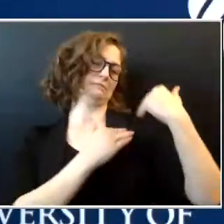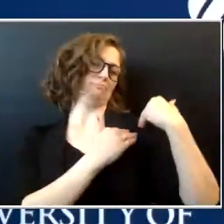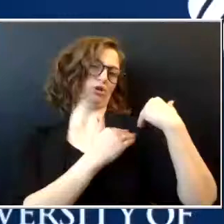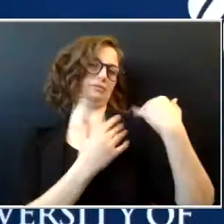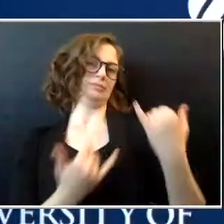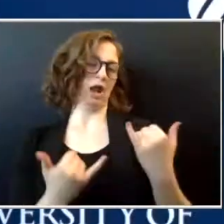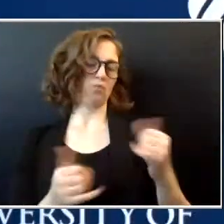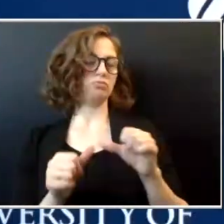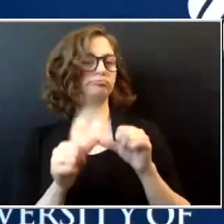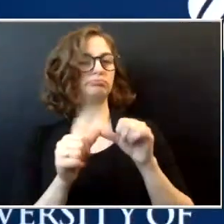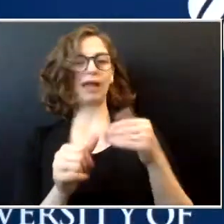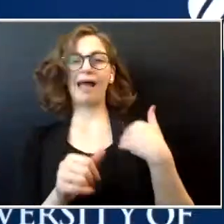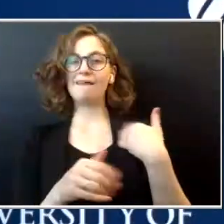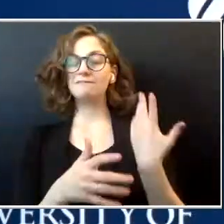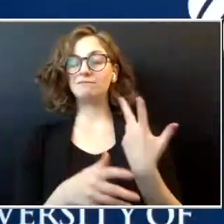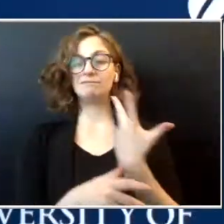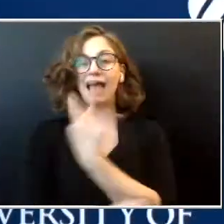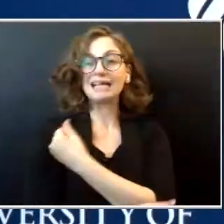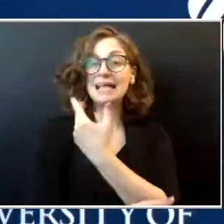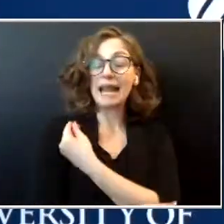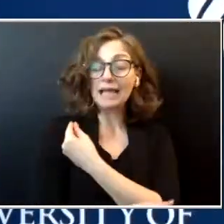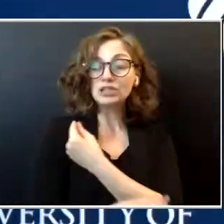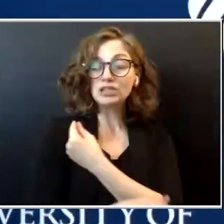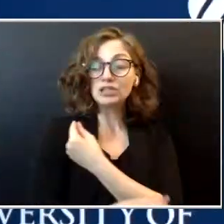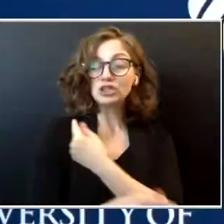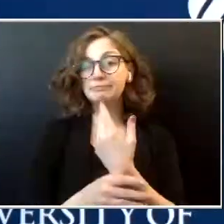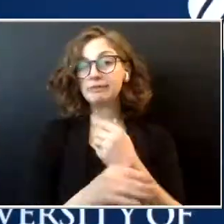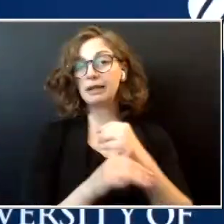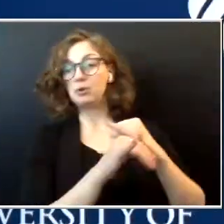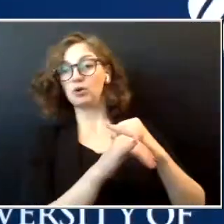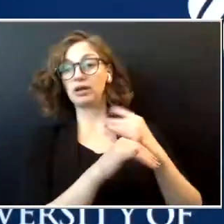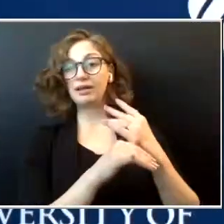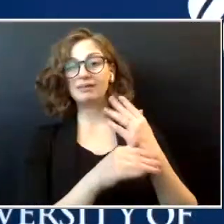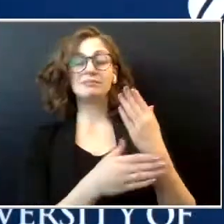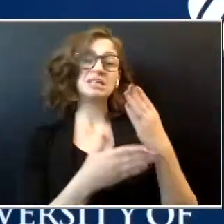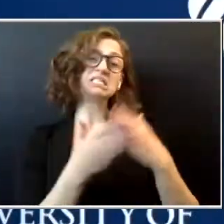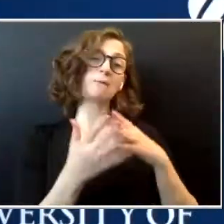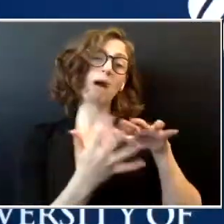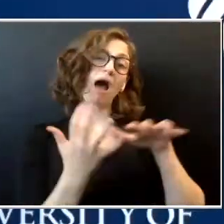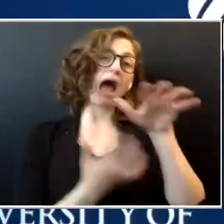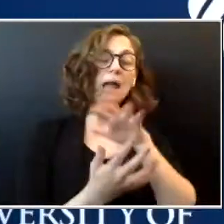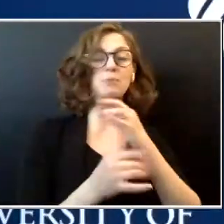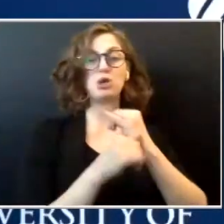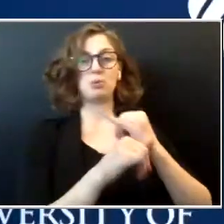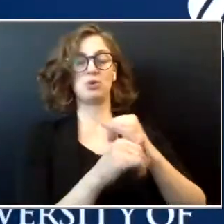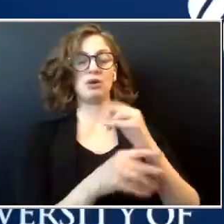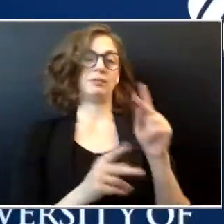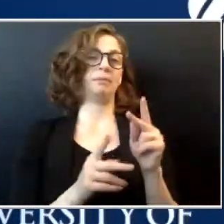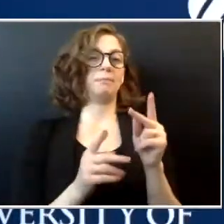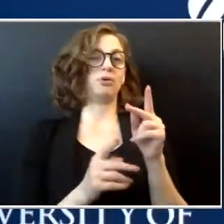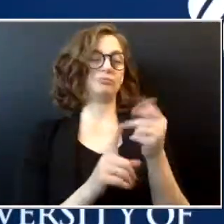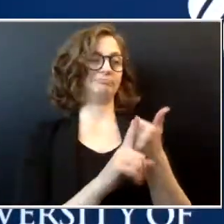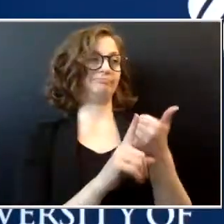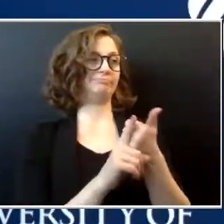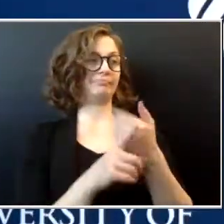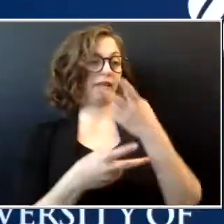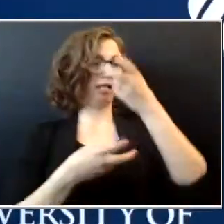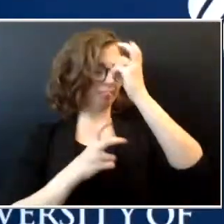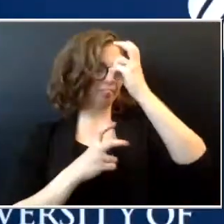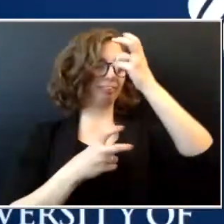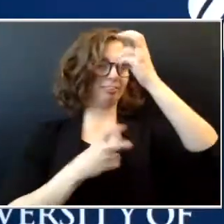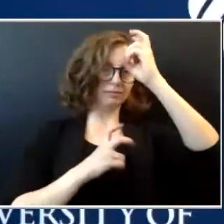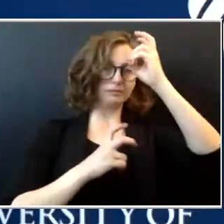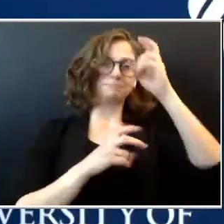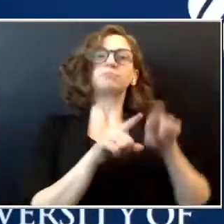vaccination immunity, also probably some hybrid immunity with people who have been infected and reinfected, but also the antivirals. And